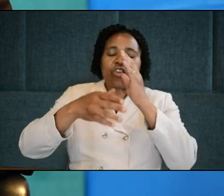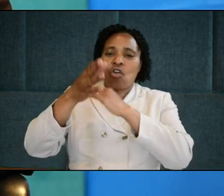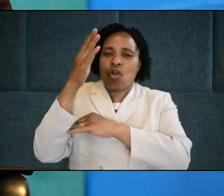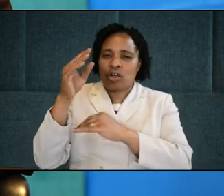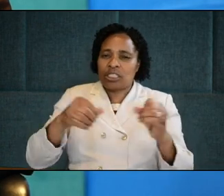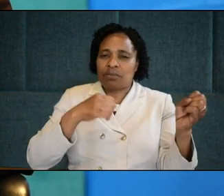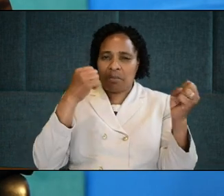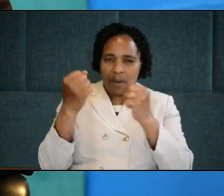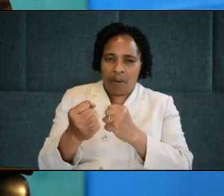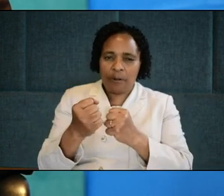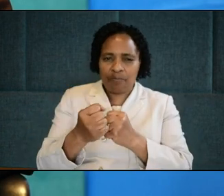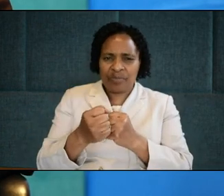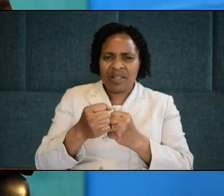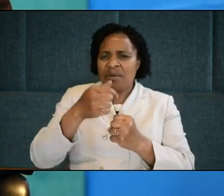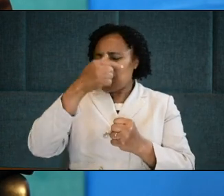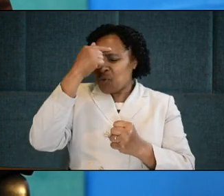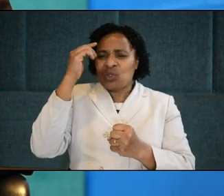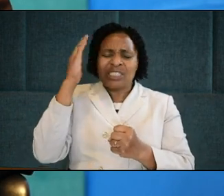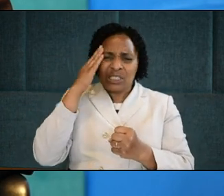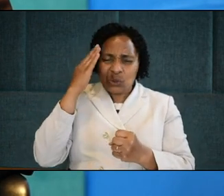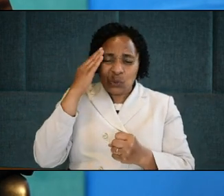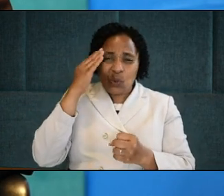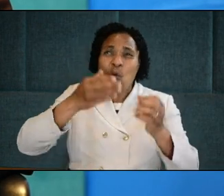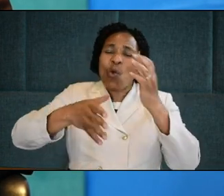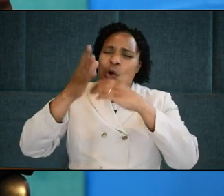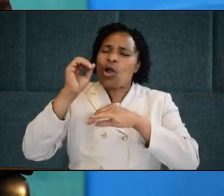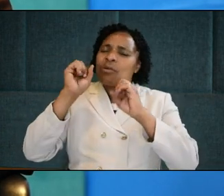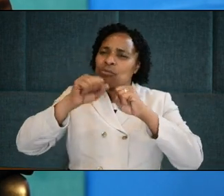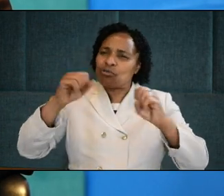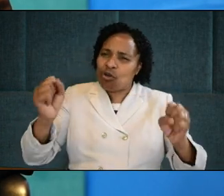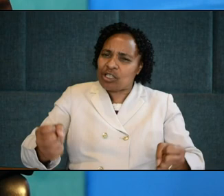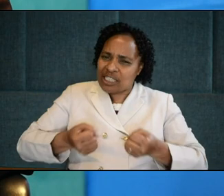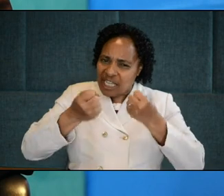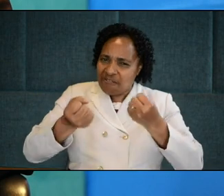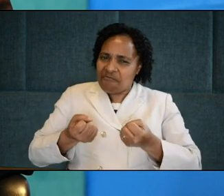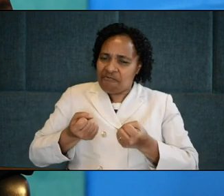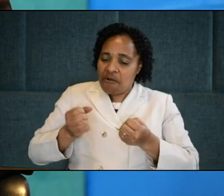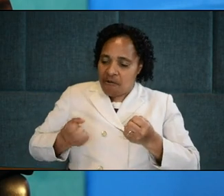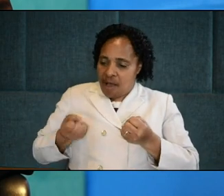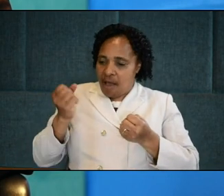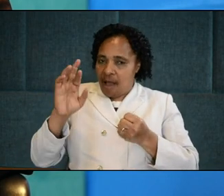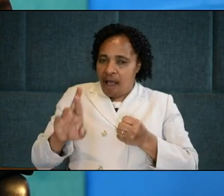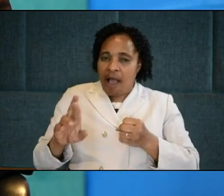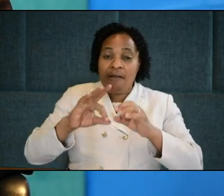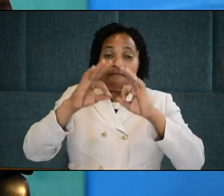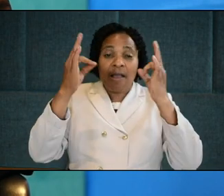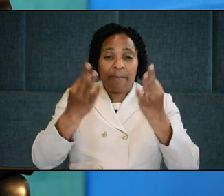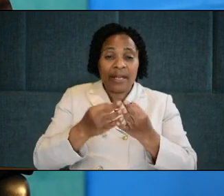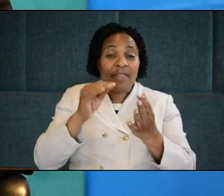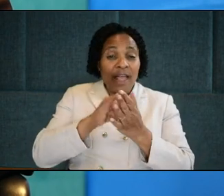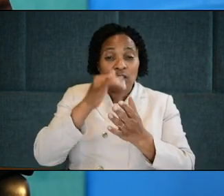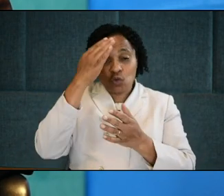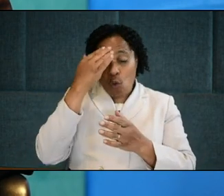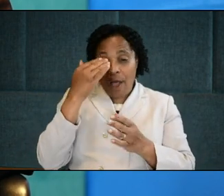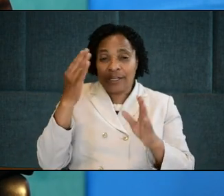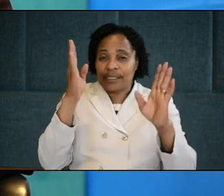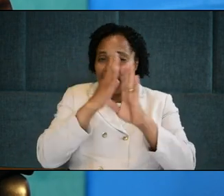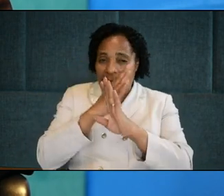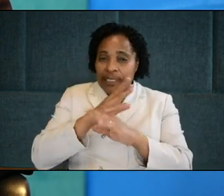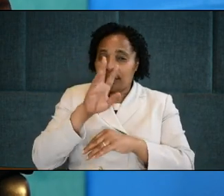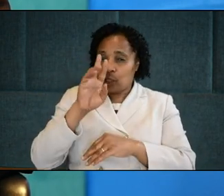sovereign power, because she knew that God can save her and her family, which is why she hid the two